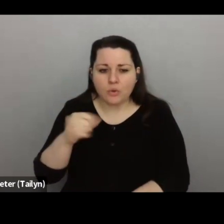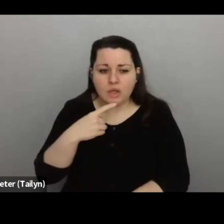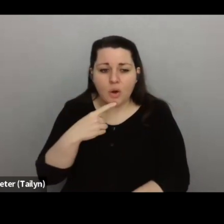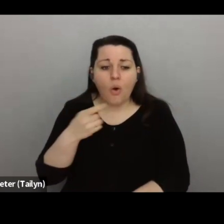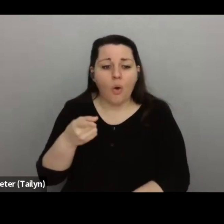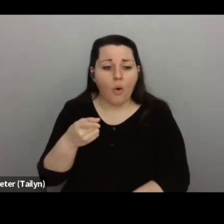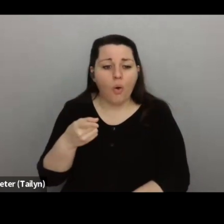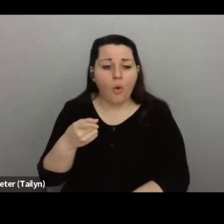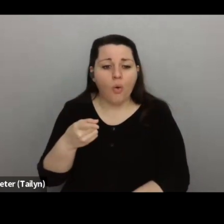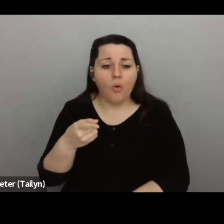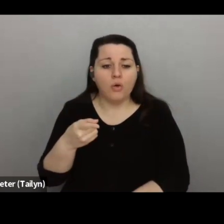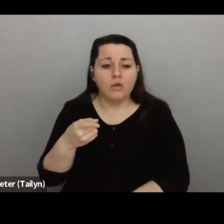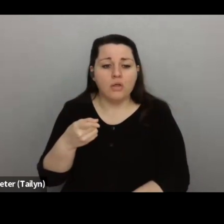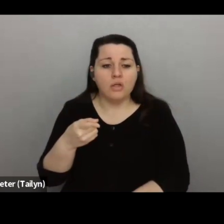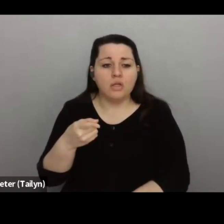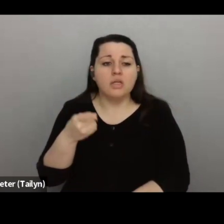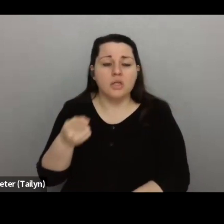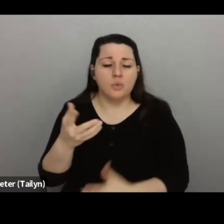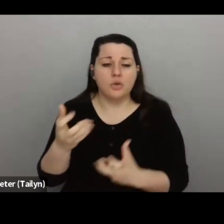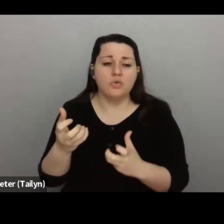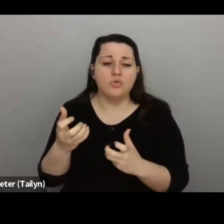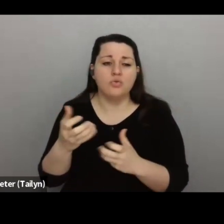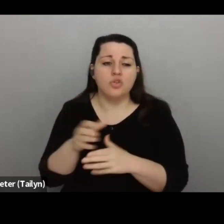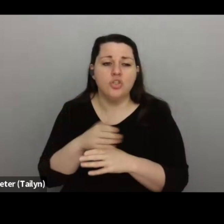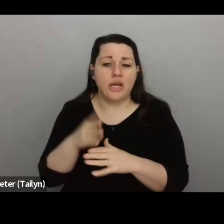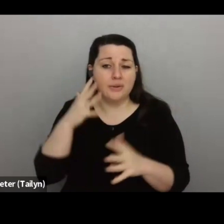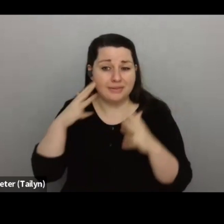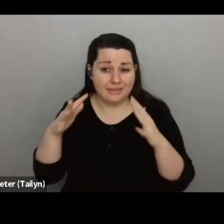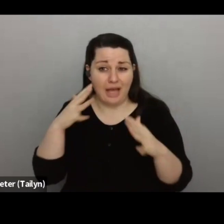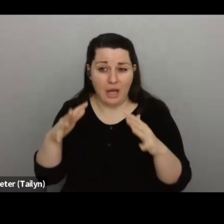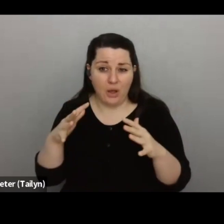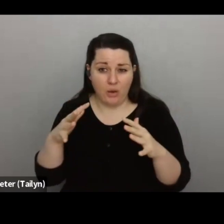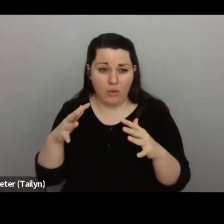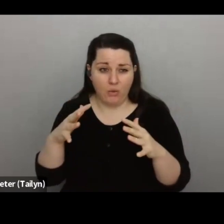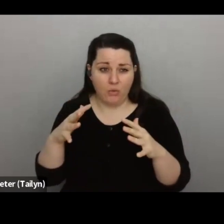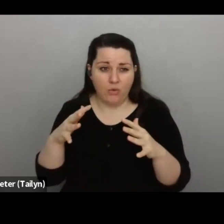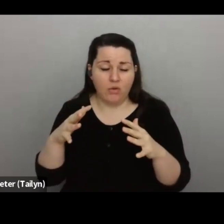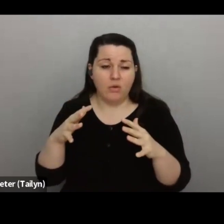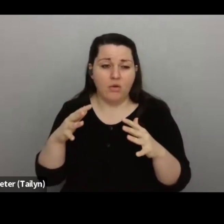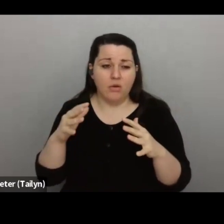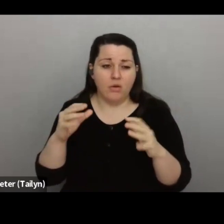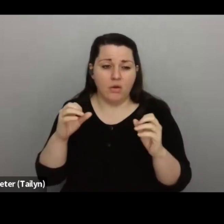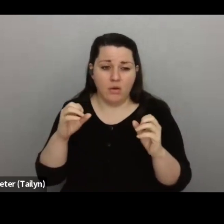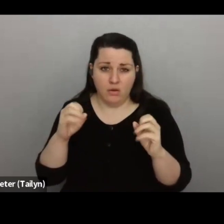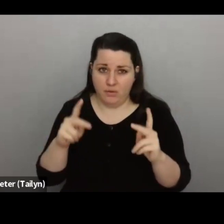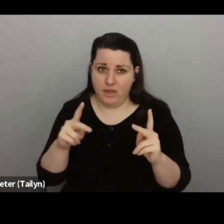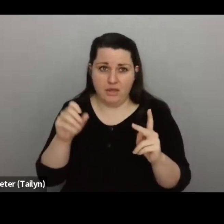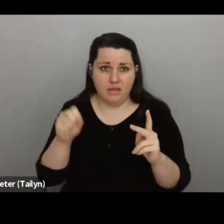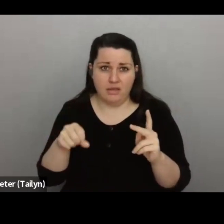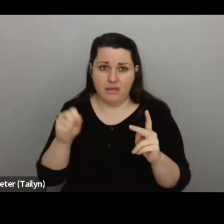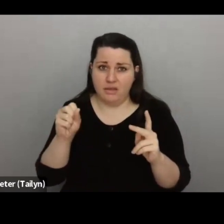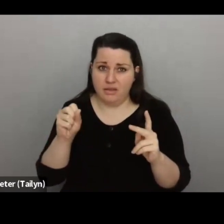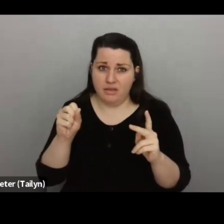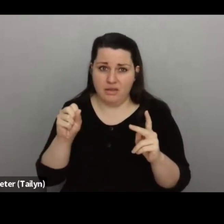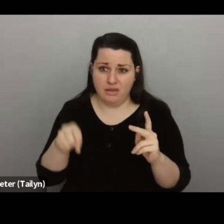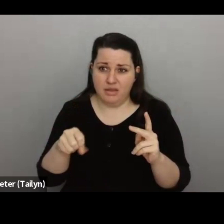that they would like to share some sound. So I would absolutely